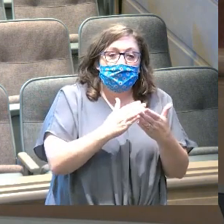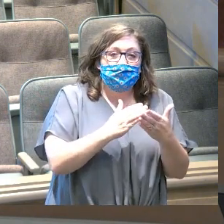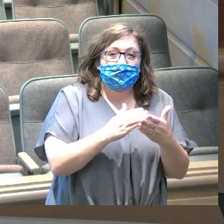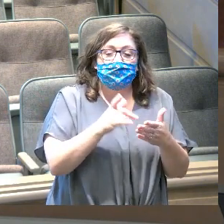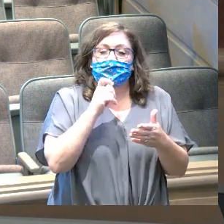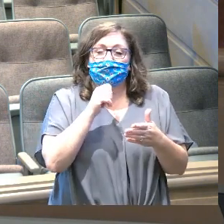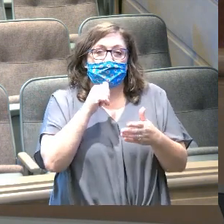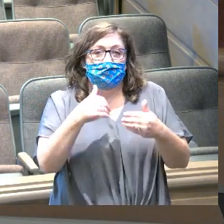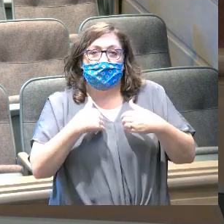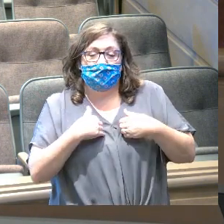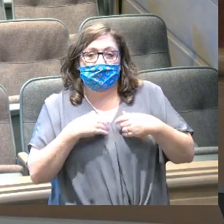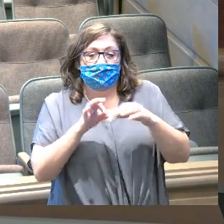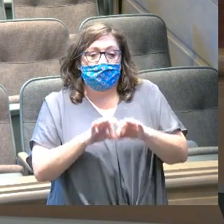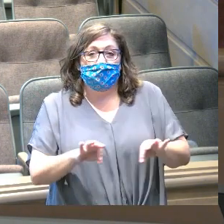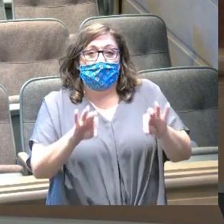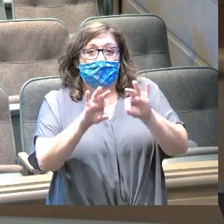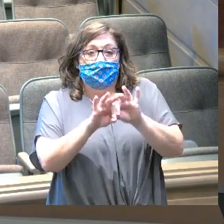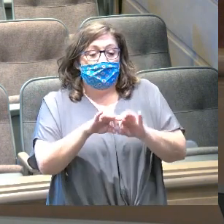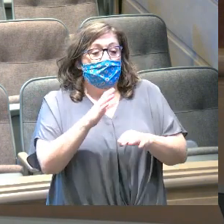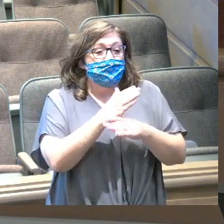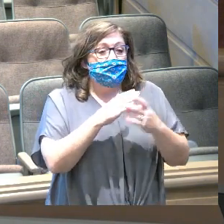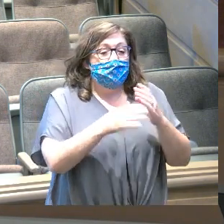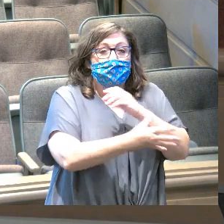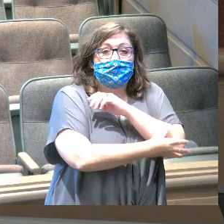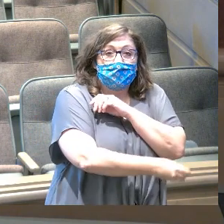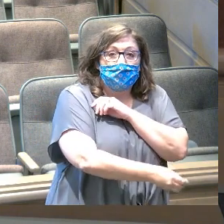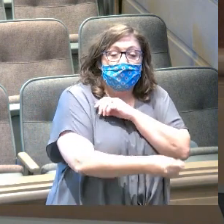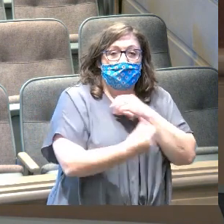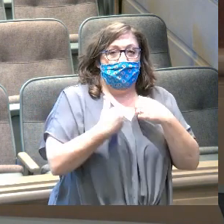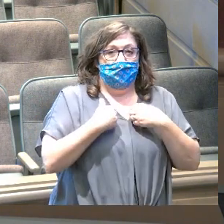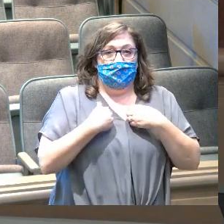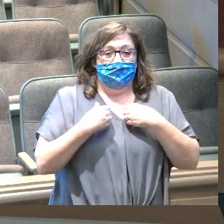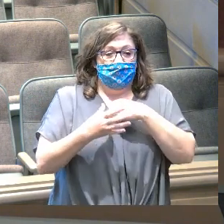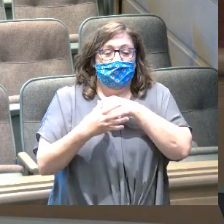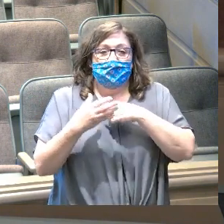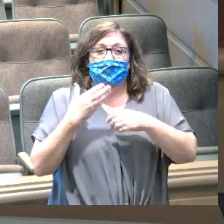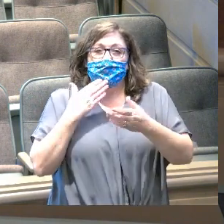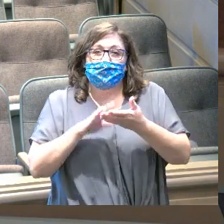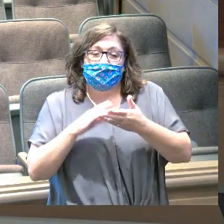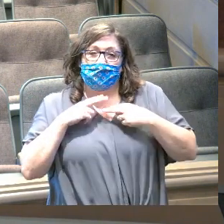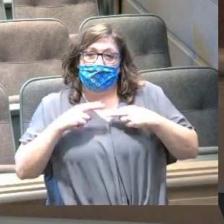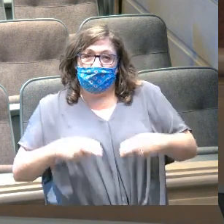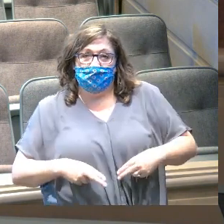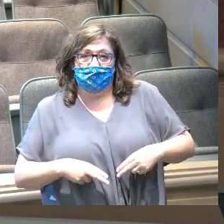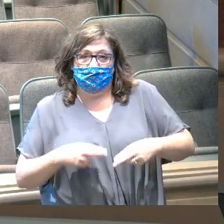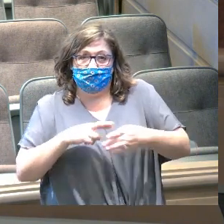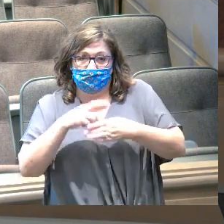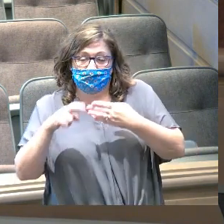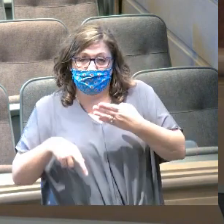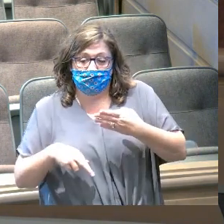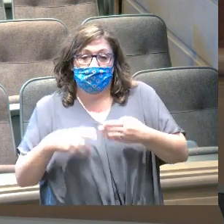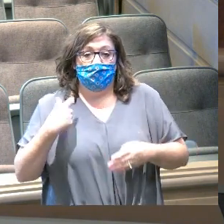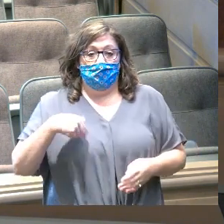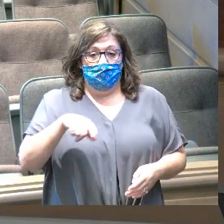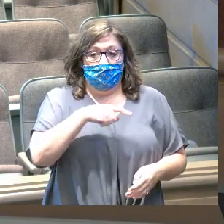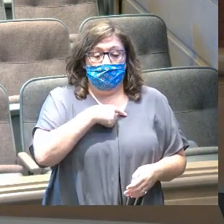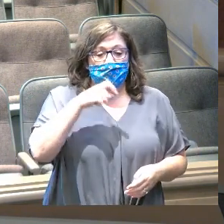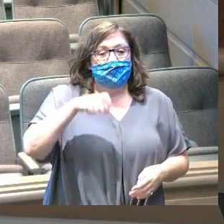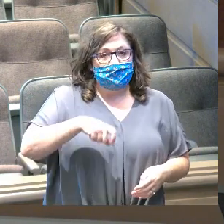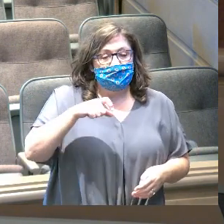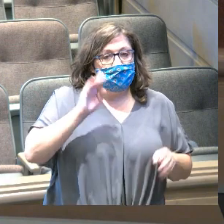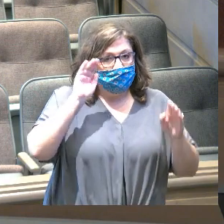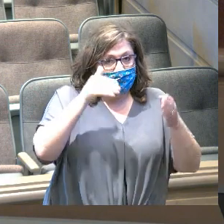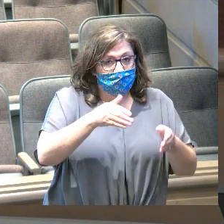Americans have poor health outcomes. This is something we as a society have to address and do something